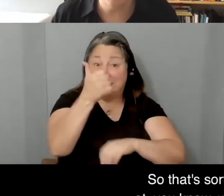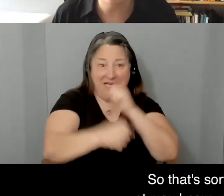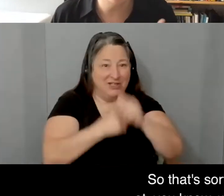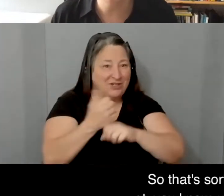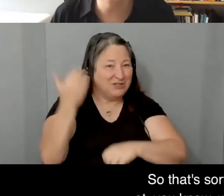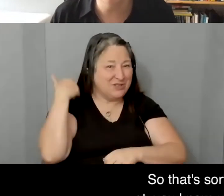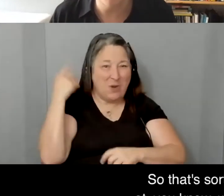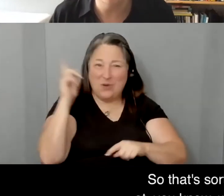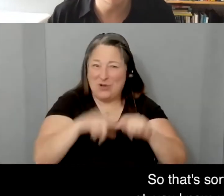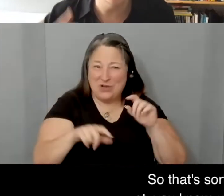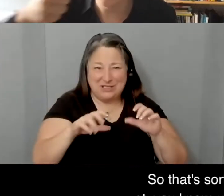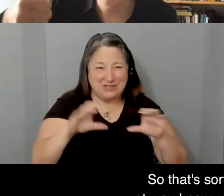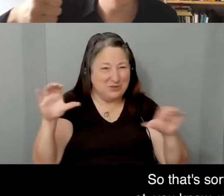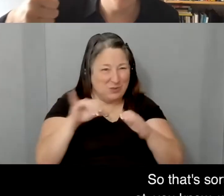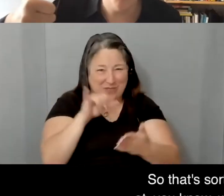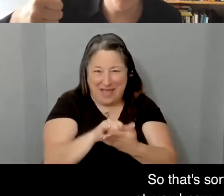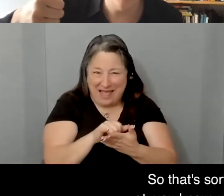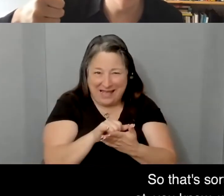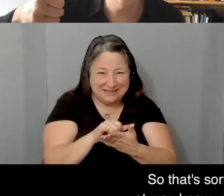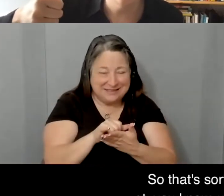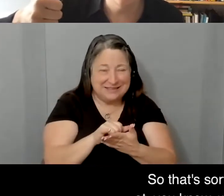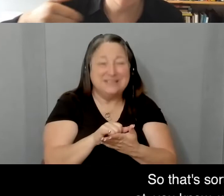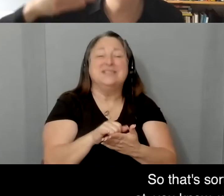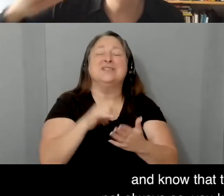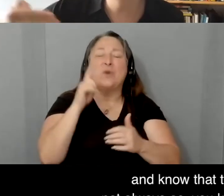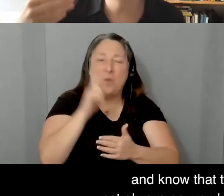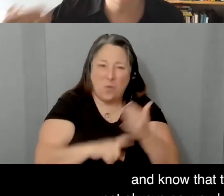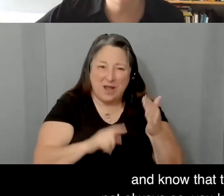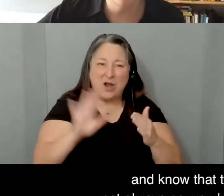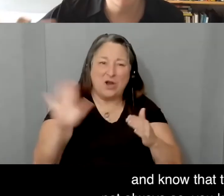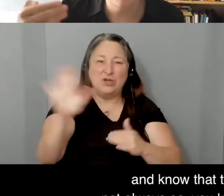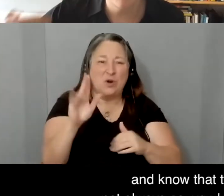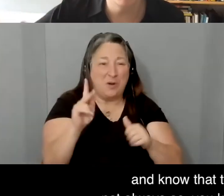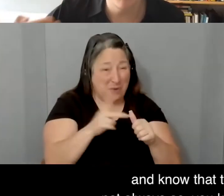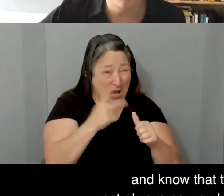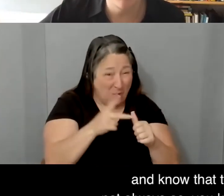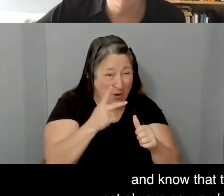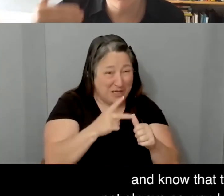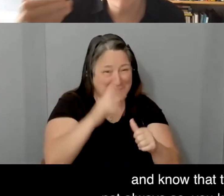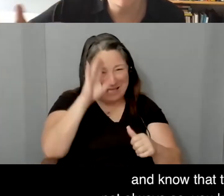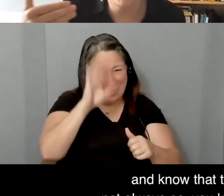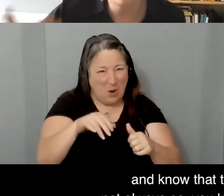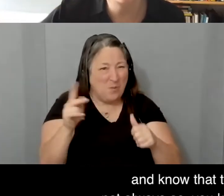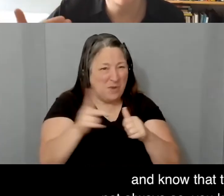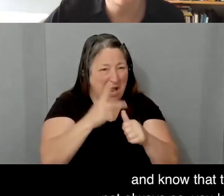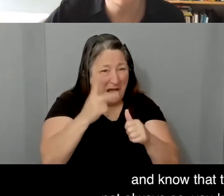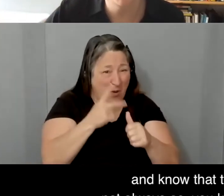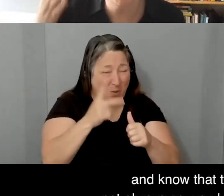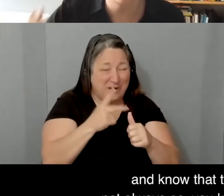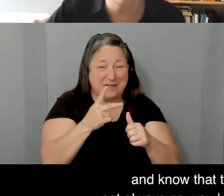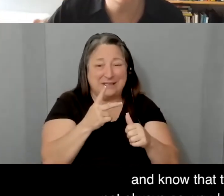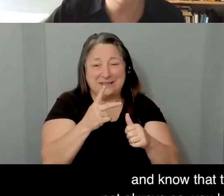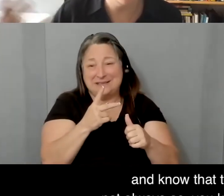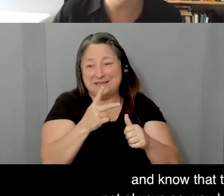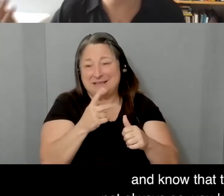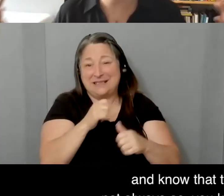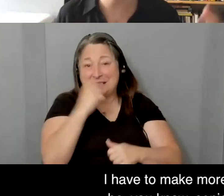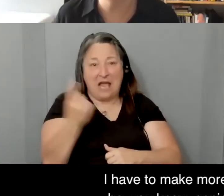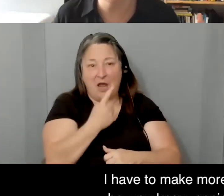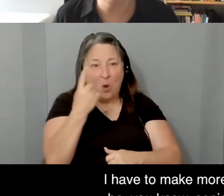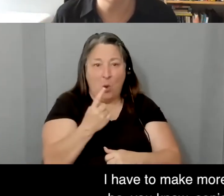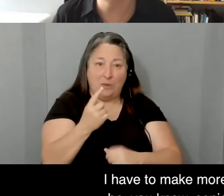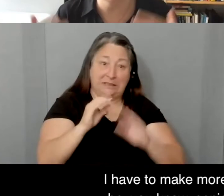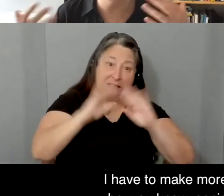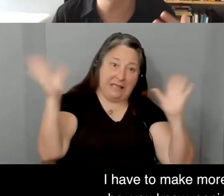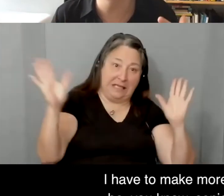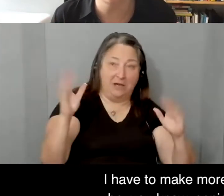of how I would look at, what are your priorities, and know that the priorities can be, it's not always as, straight up as, oh, well, I have